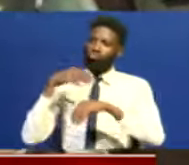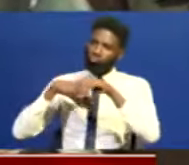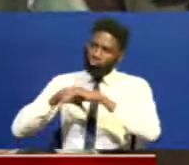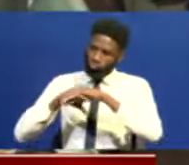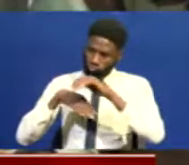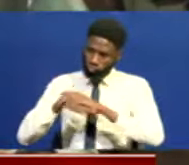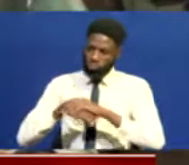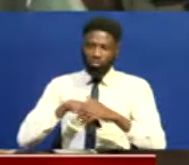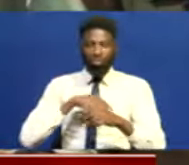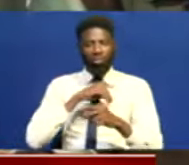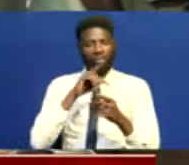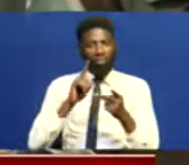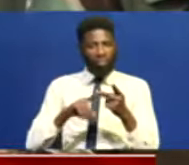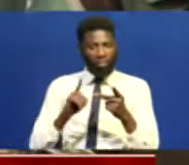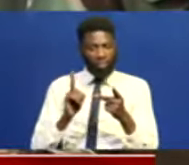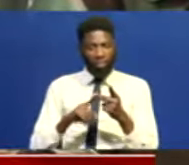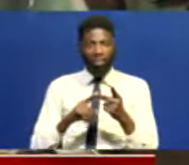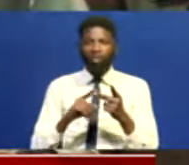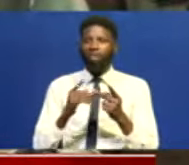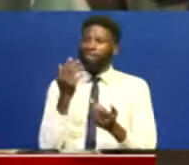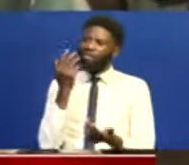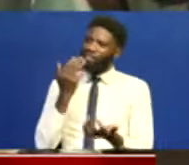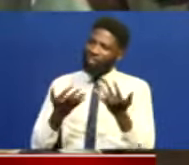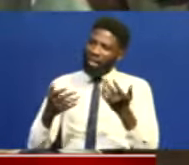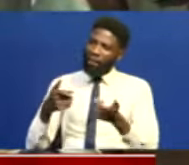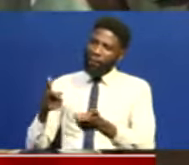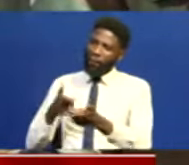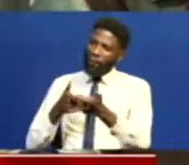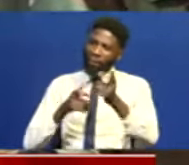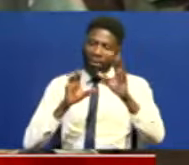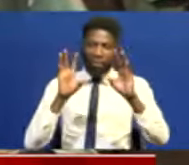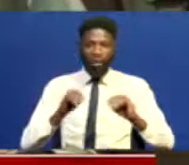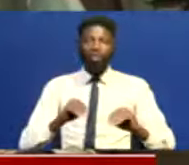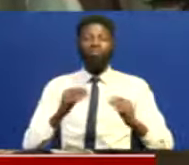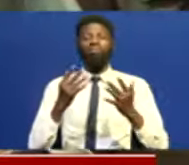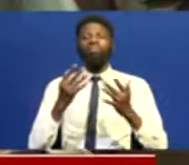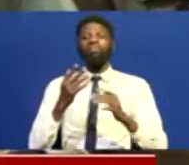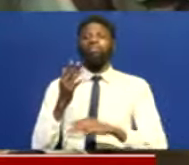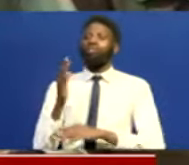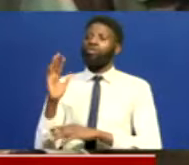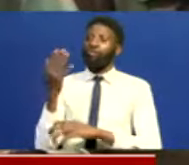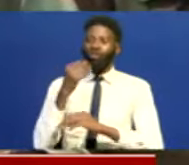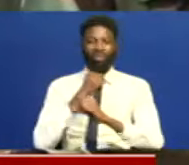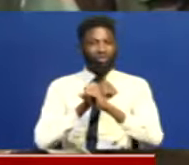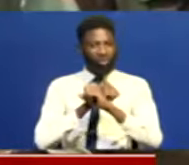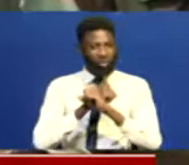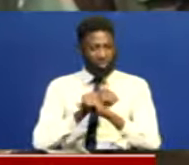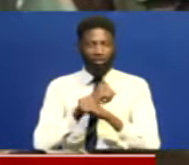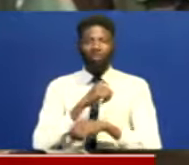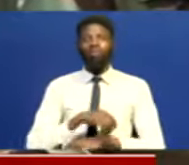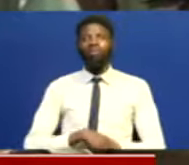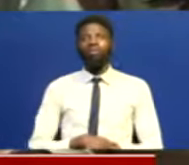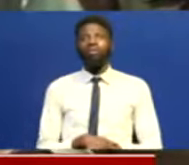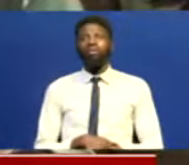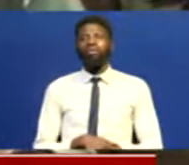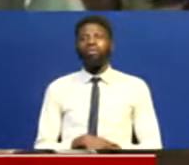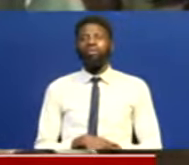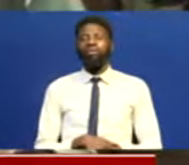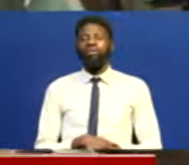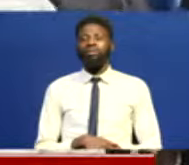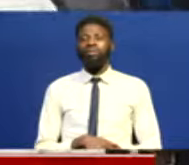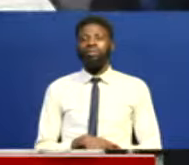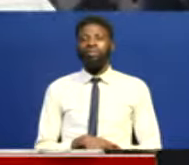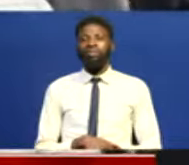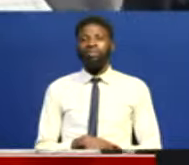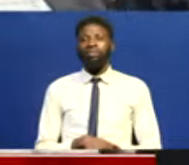kama kuzima moto na kuprotect misitu hii kutokana na illegal